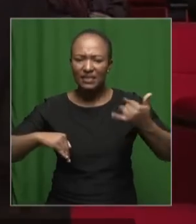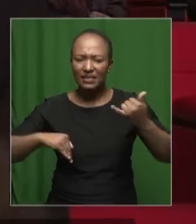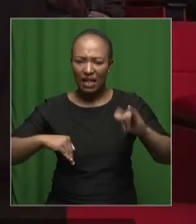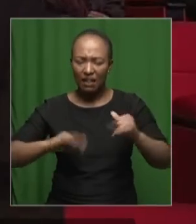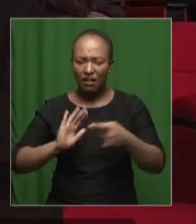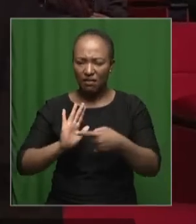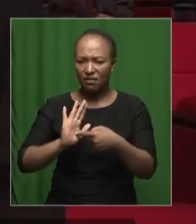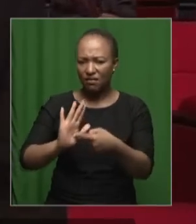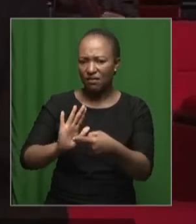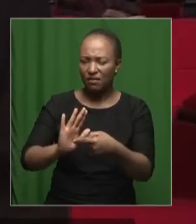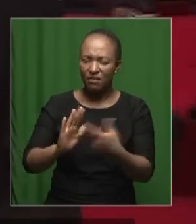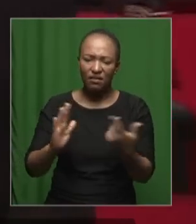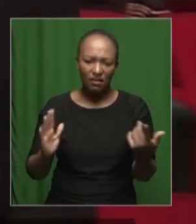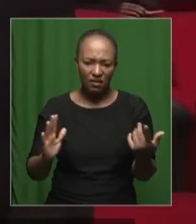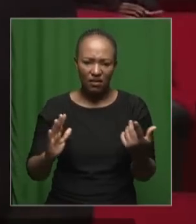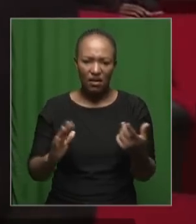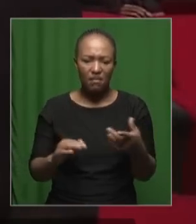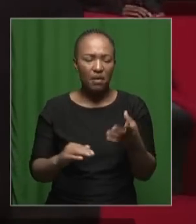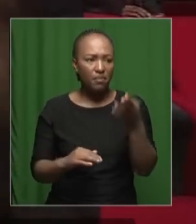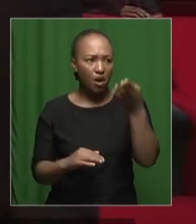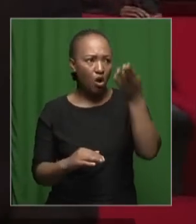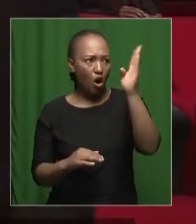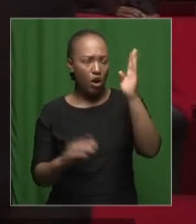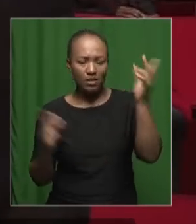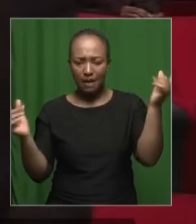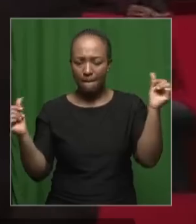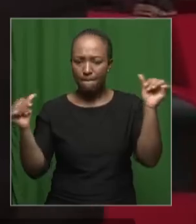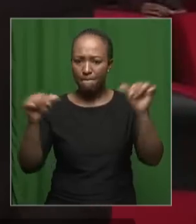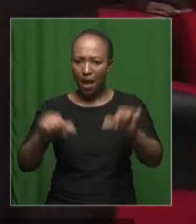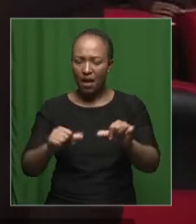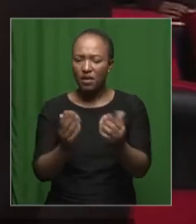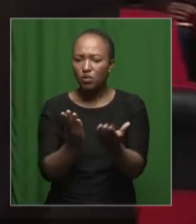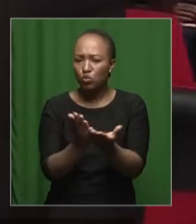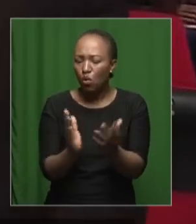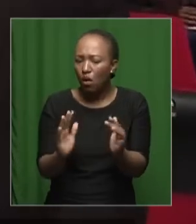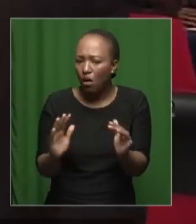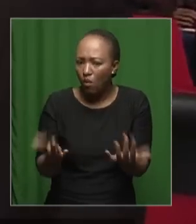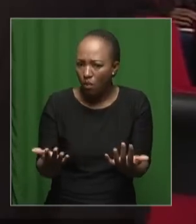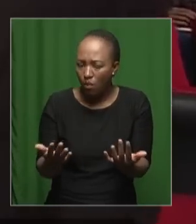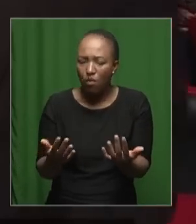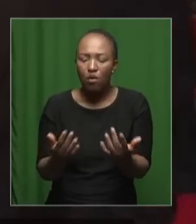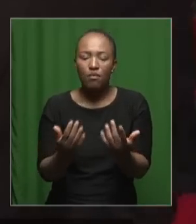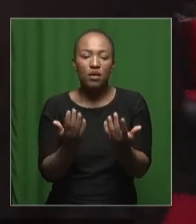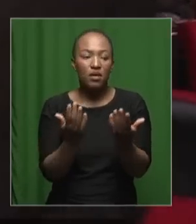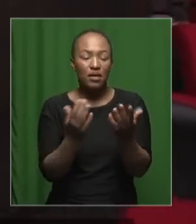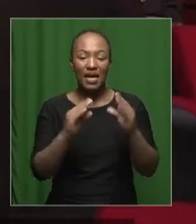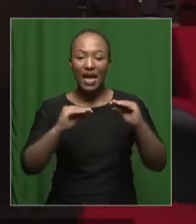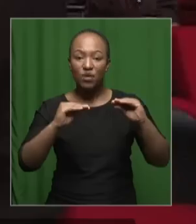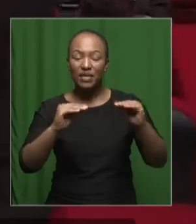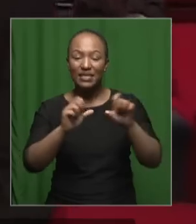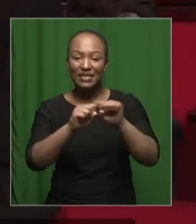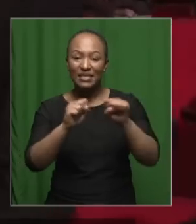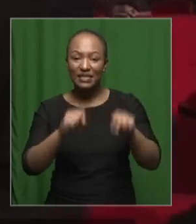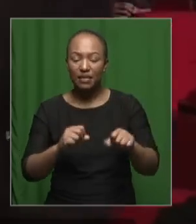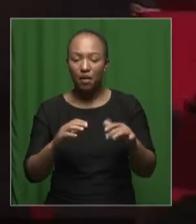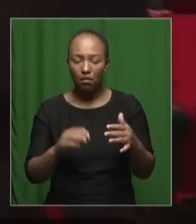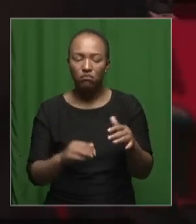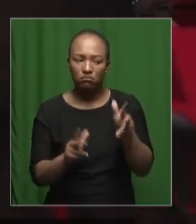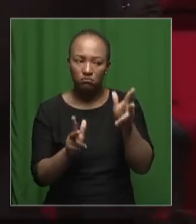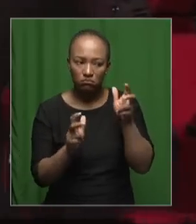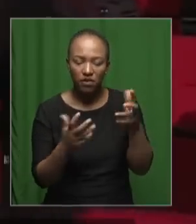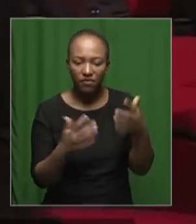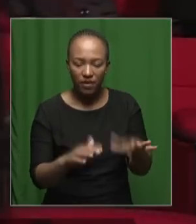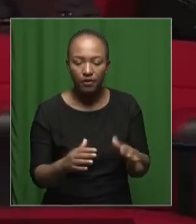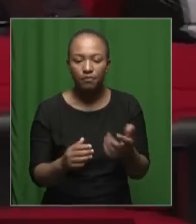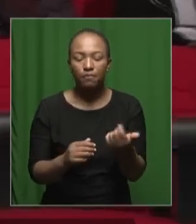going to bring, other than bringing God back to school, how are you going to restore our education system? All right, I think we got the point. Thank you very much indeed. Let's